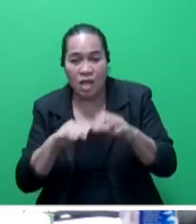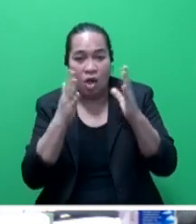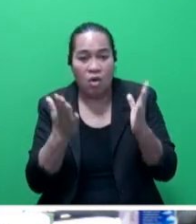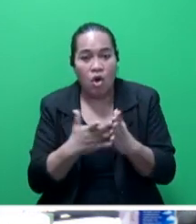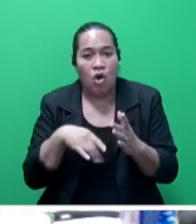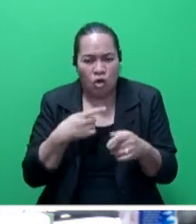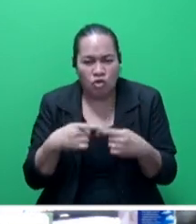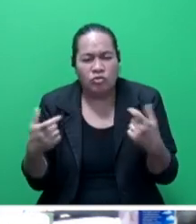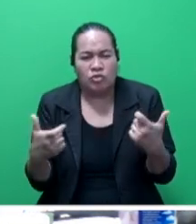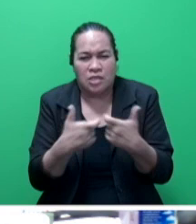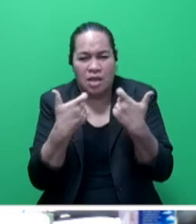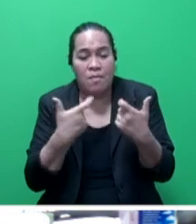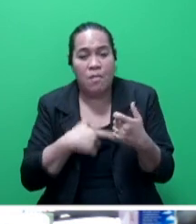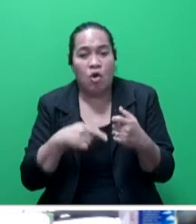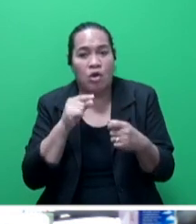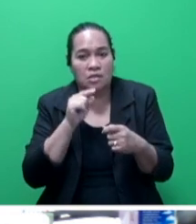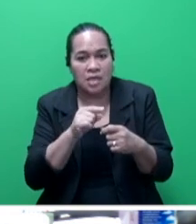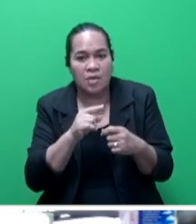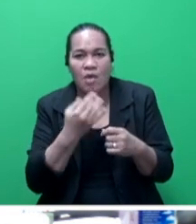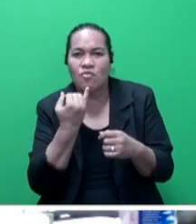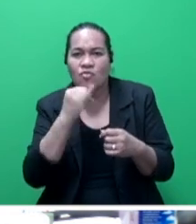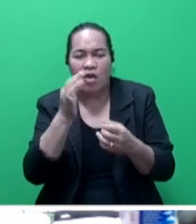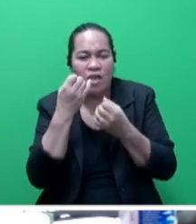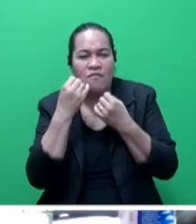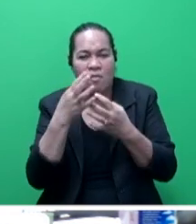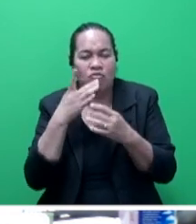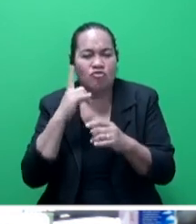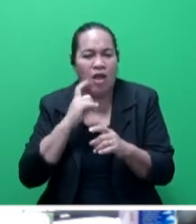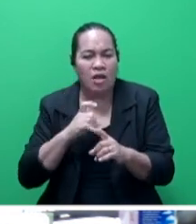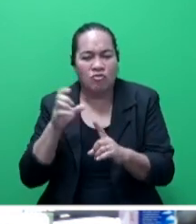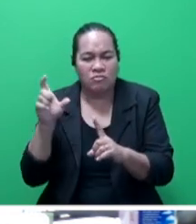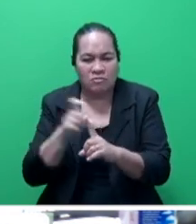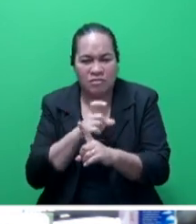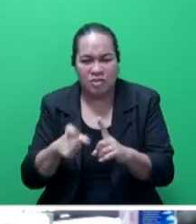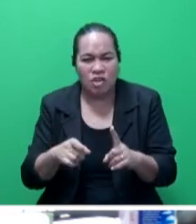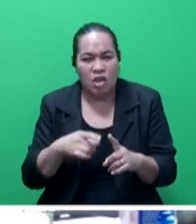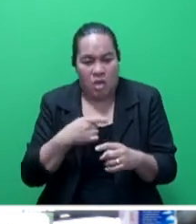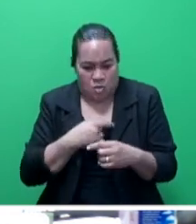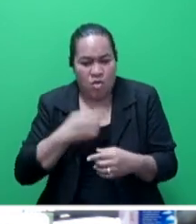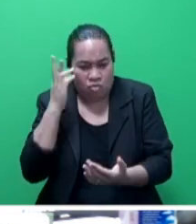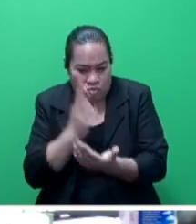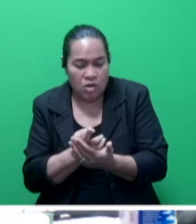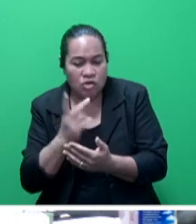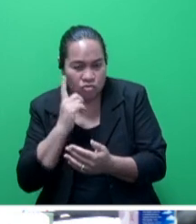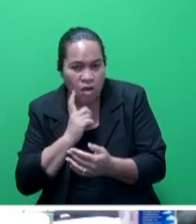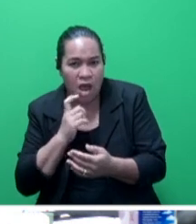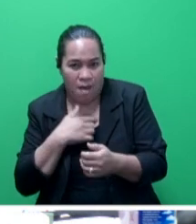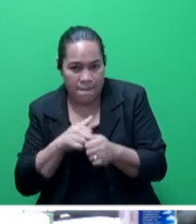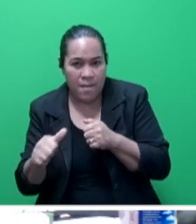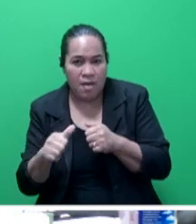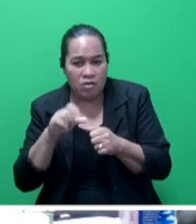challenged by the increasing misinformation to discredit our genuine efforts to support those in need. Mr.